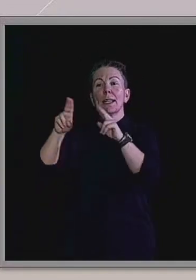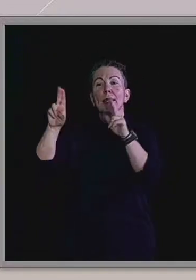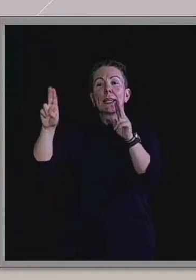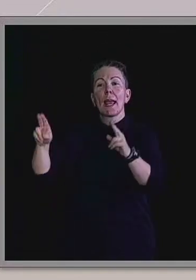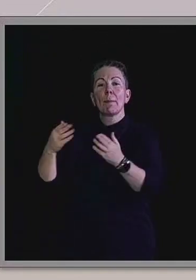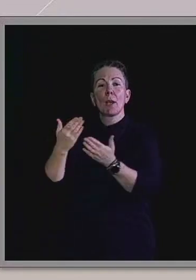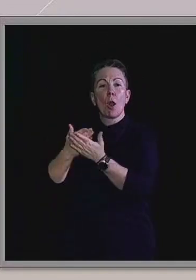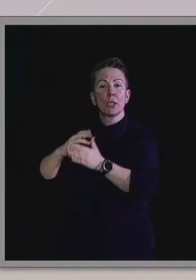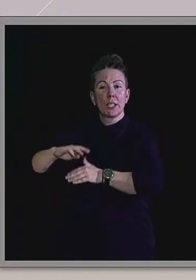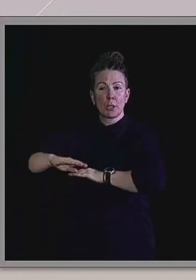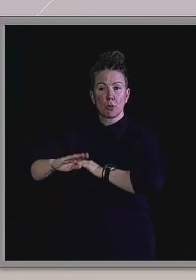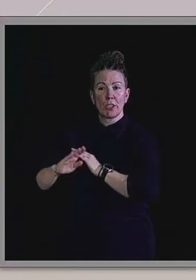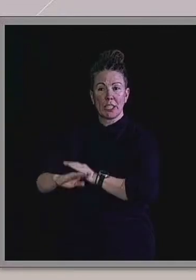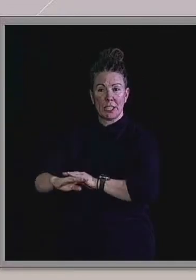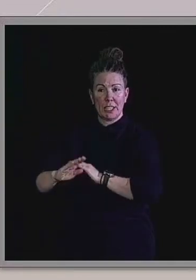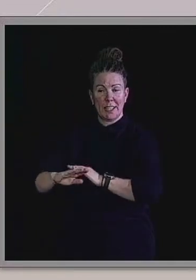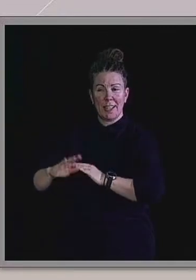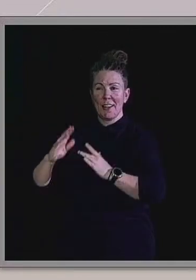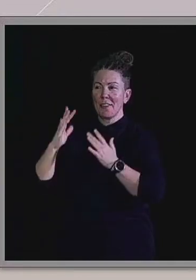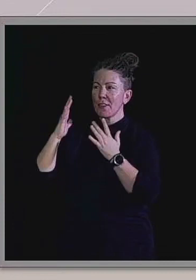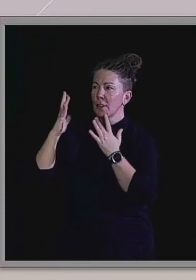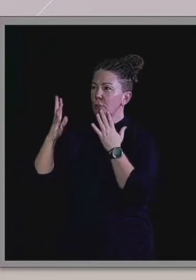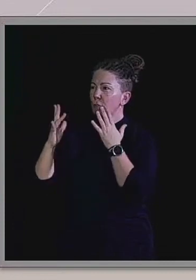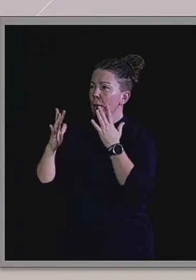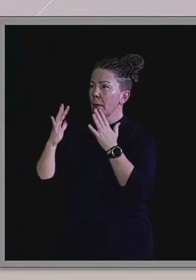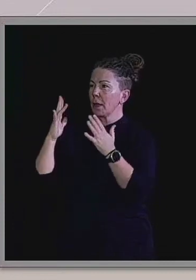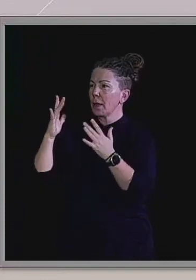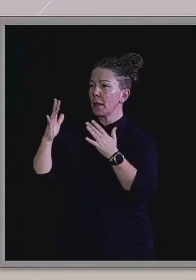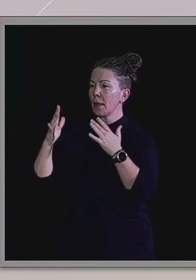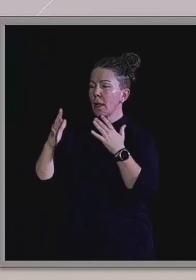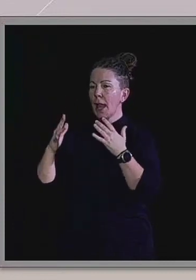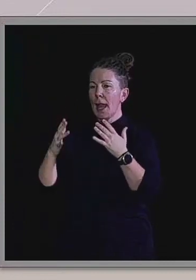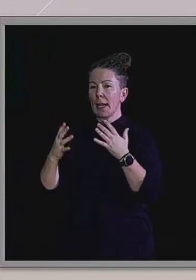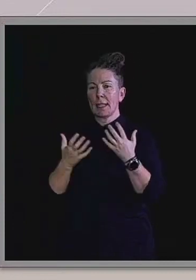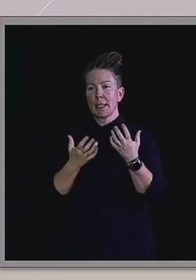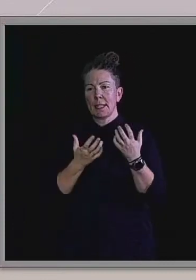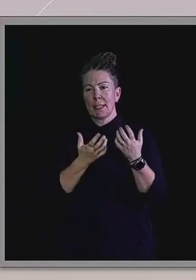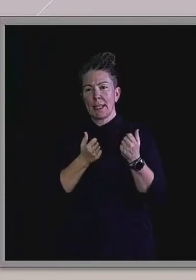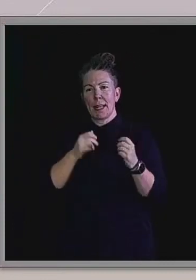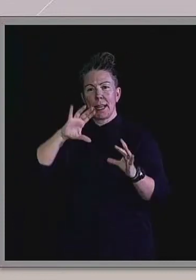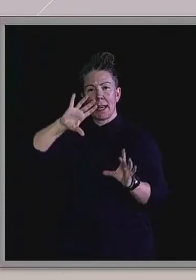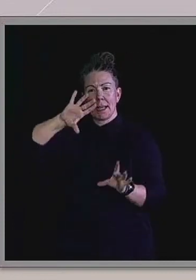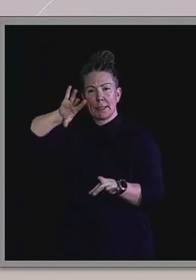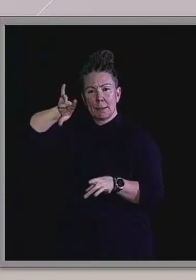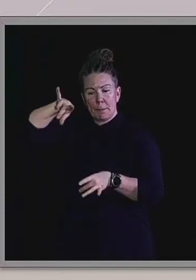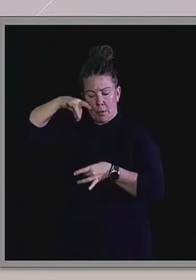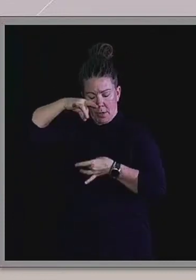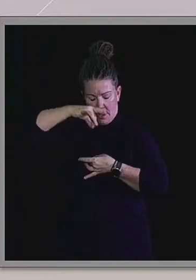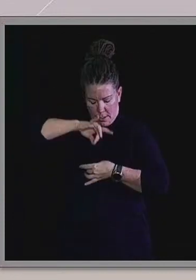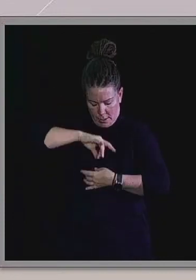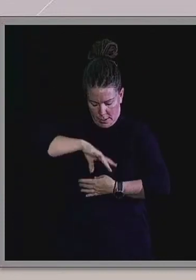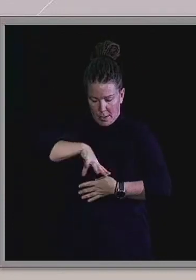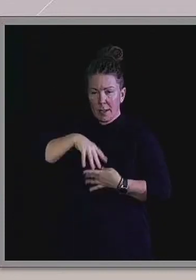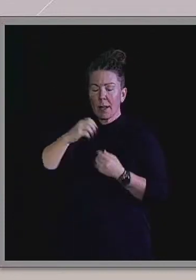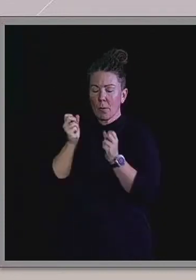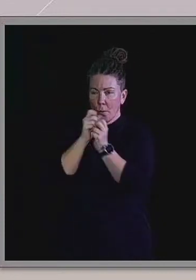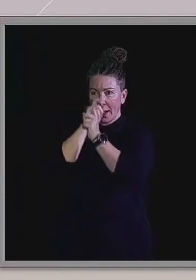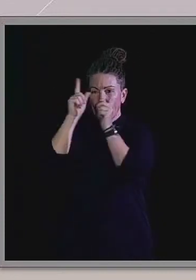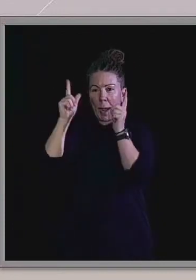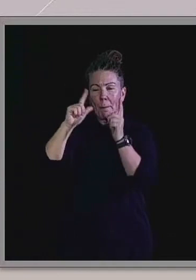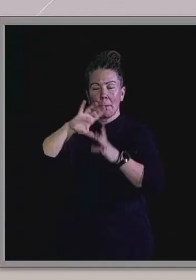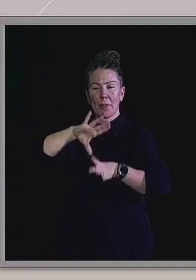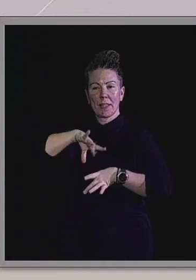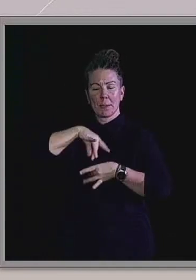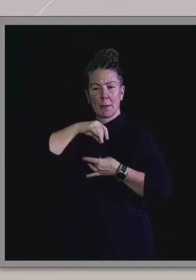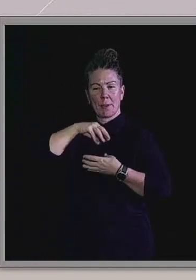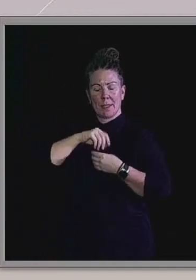and the dreaming and getting a jowie, which is a spirit in your dream, and waking up with that spirit